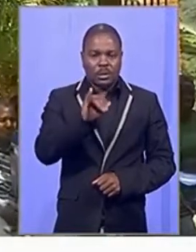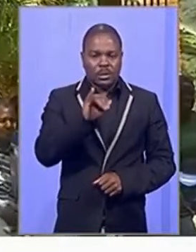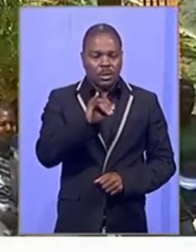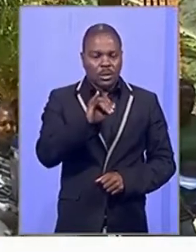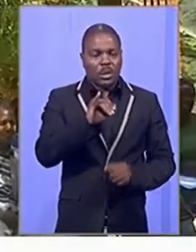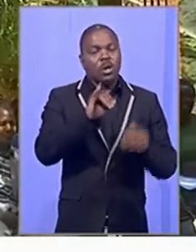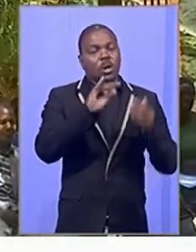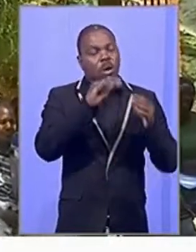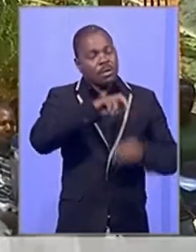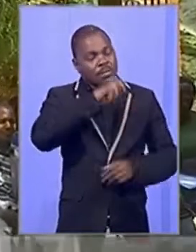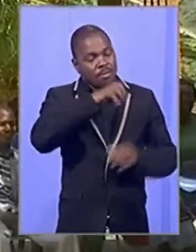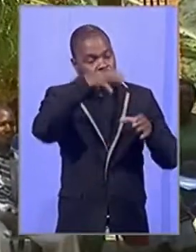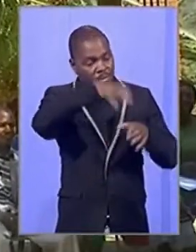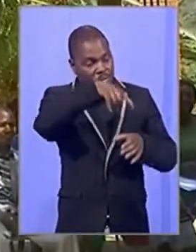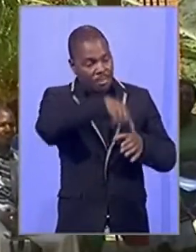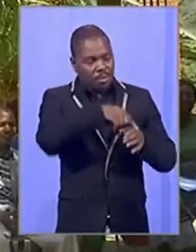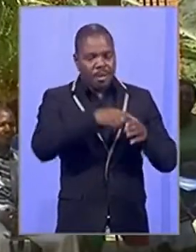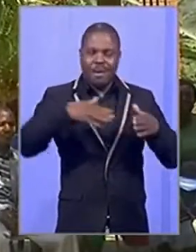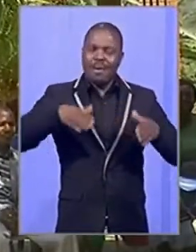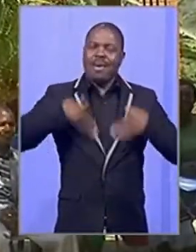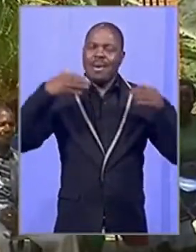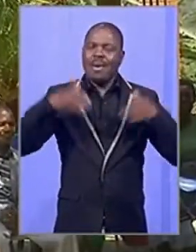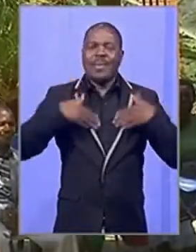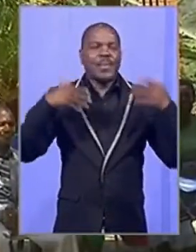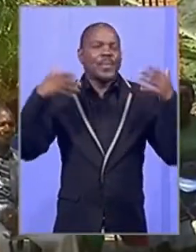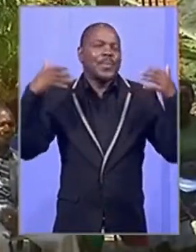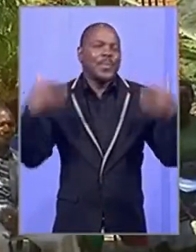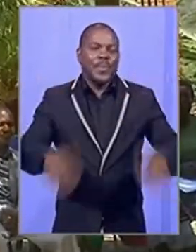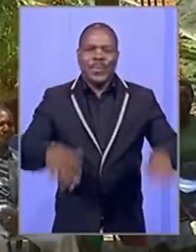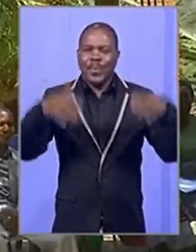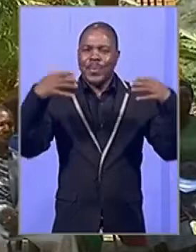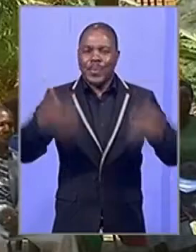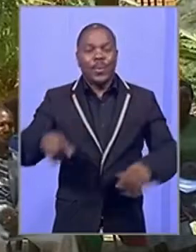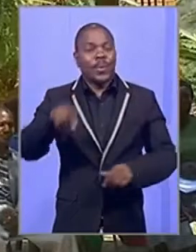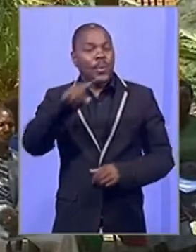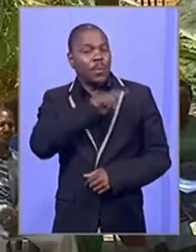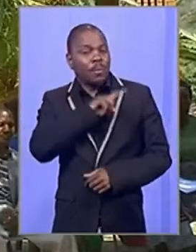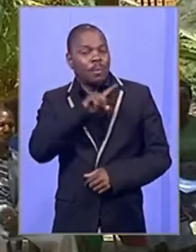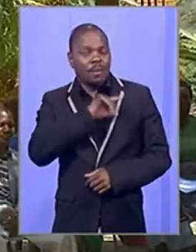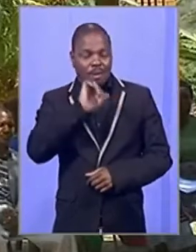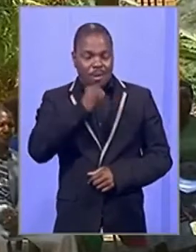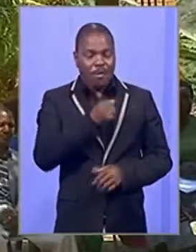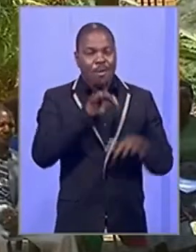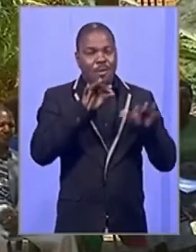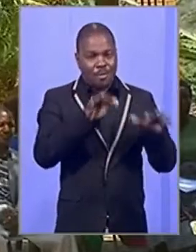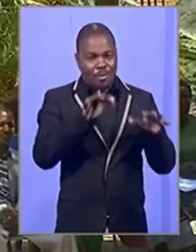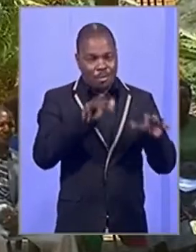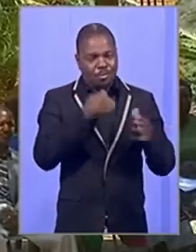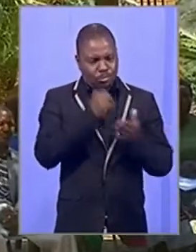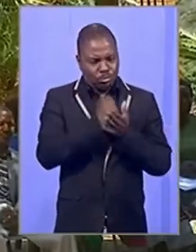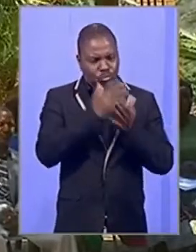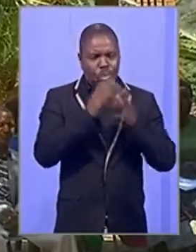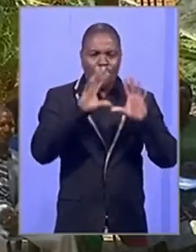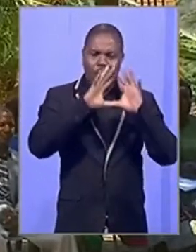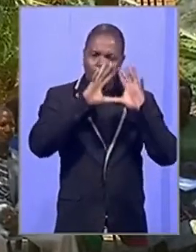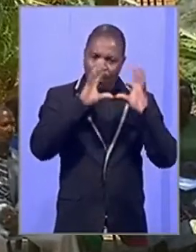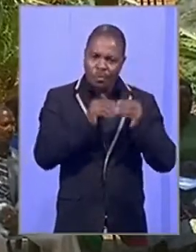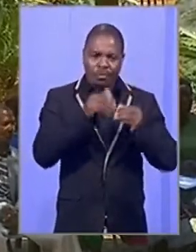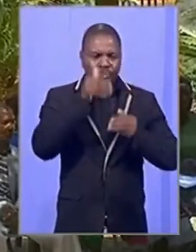budateganya ka lebaka la gore batho ba rena ba ba tshwantse o tšwela pele ka go bona re dilo ka moka